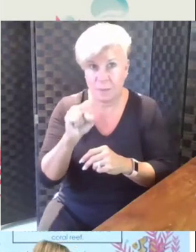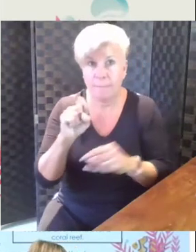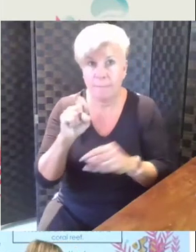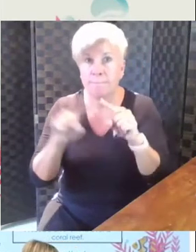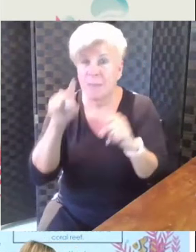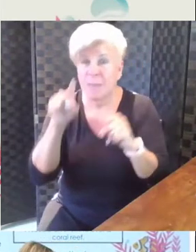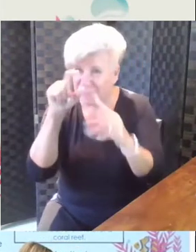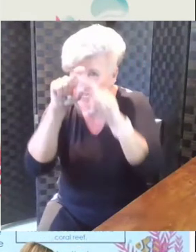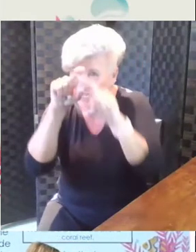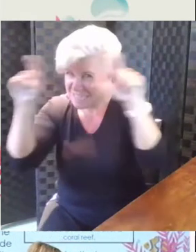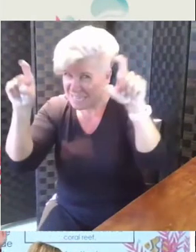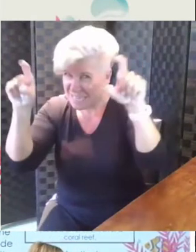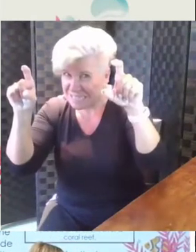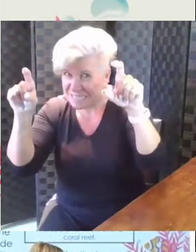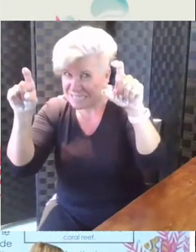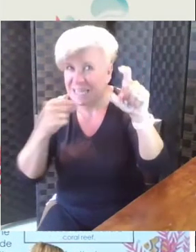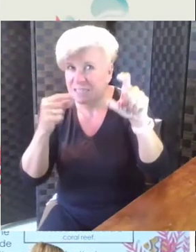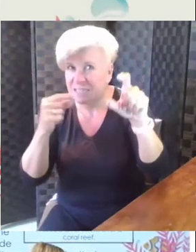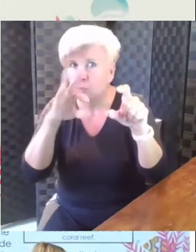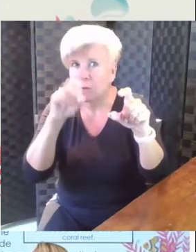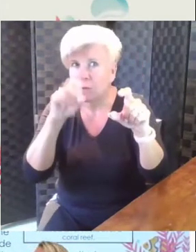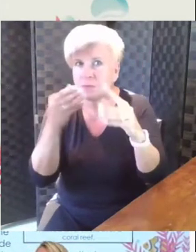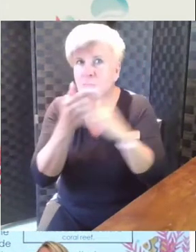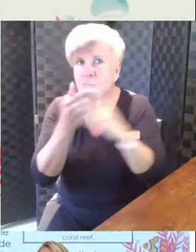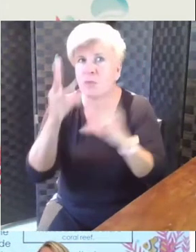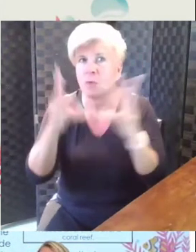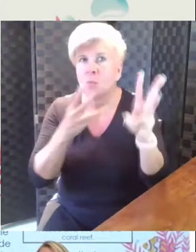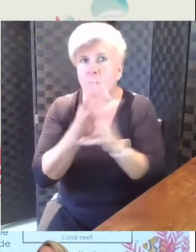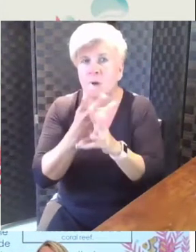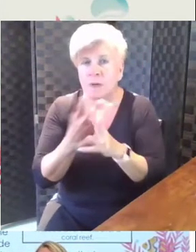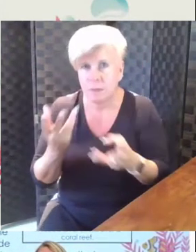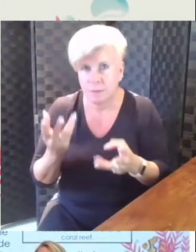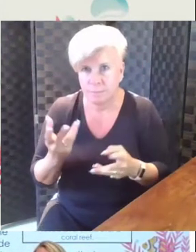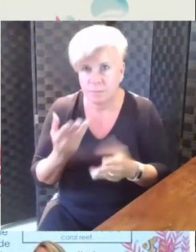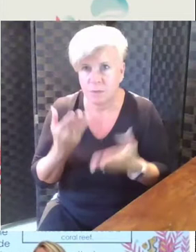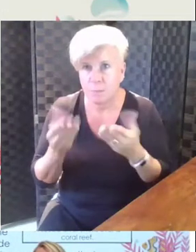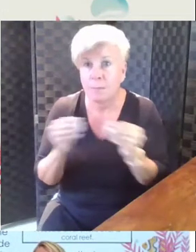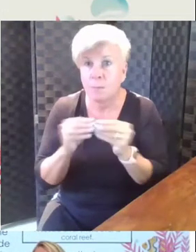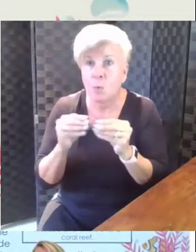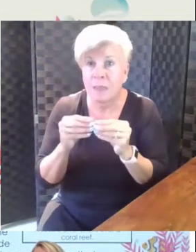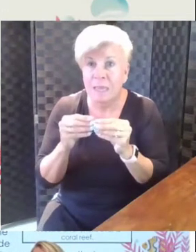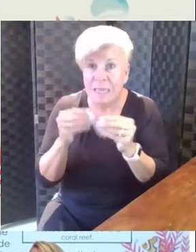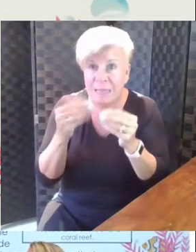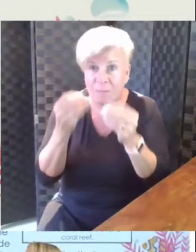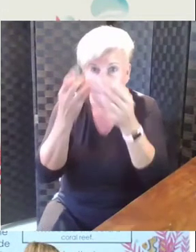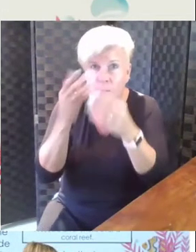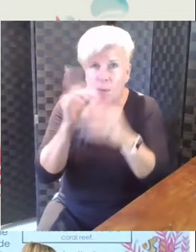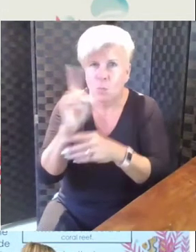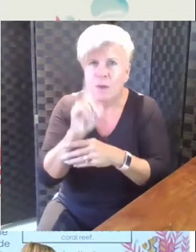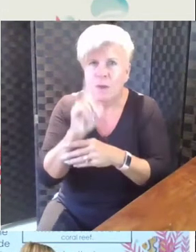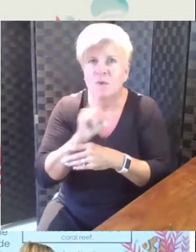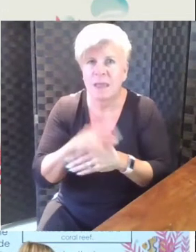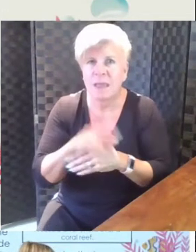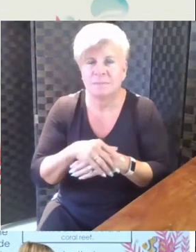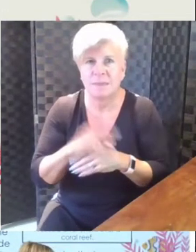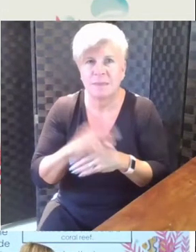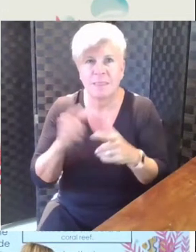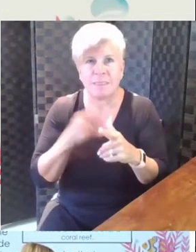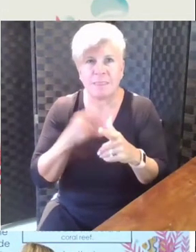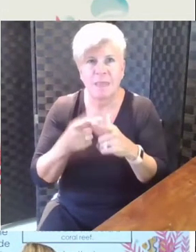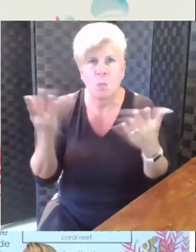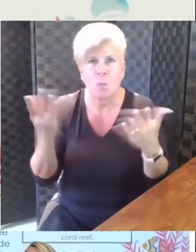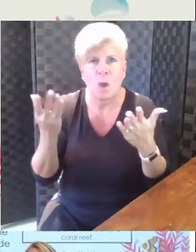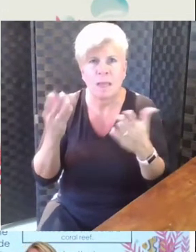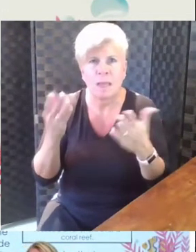reefs, but this is telling me it's going to be reefs around the world. So it might give us more information about where they're located. And then it